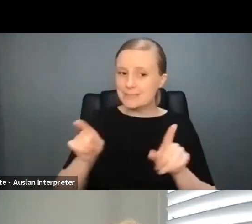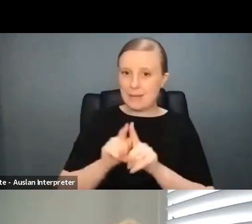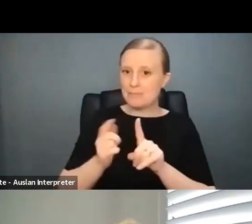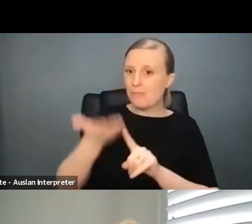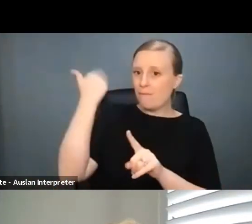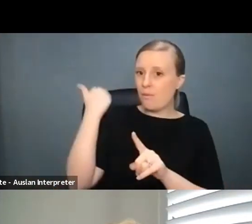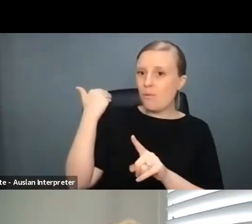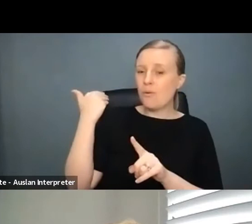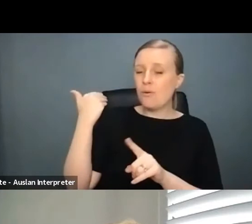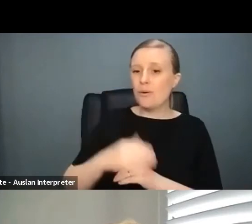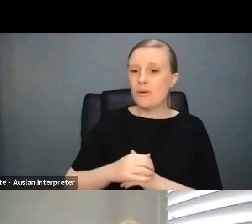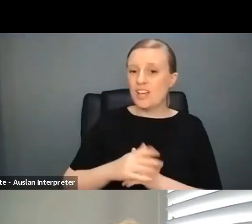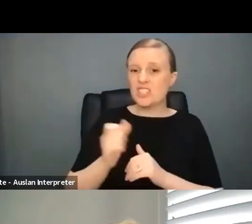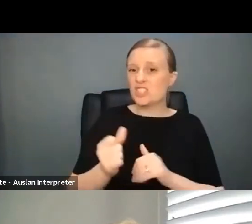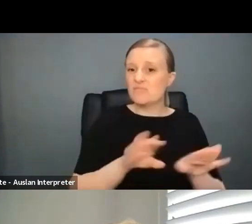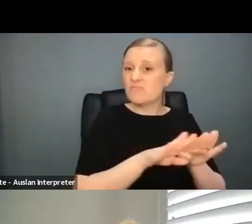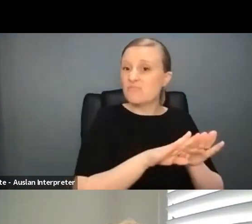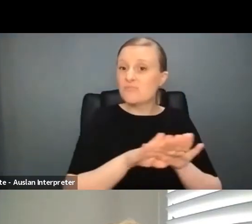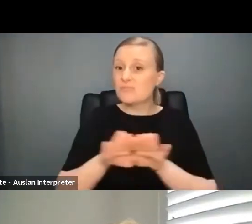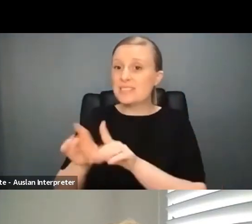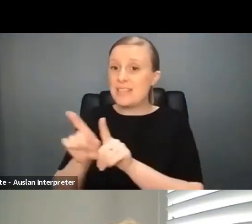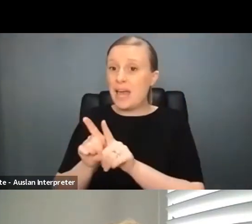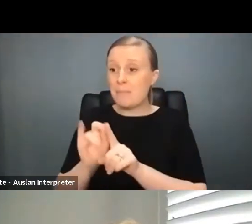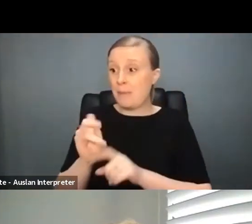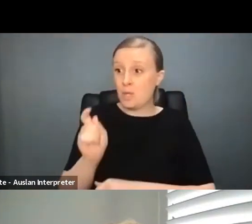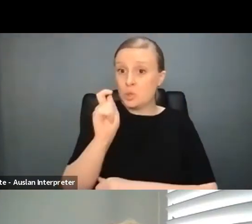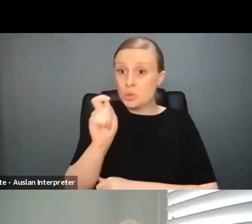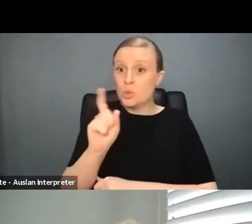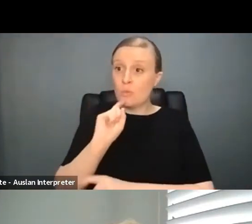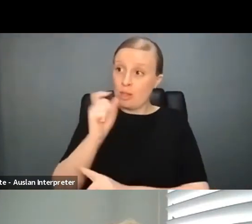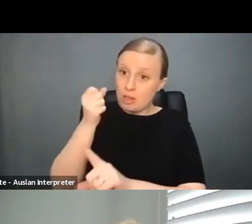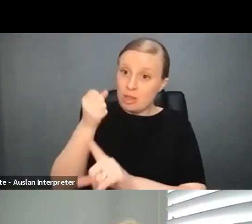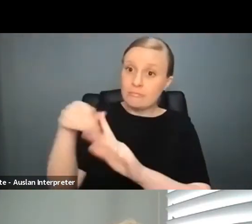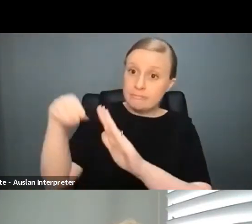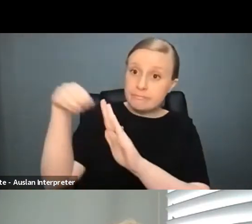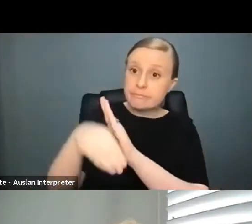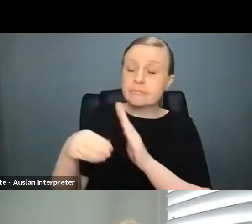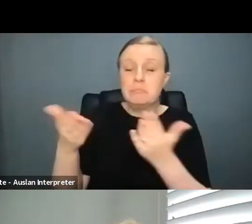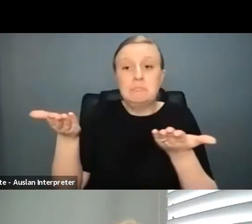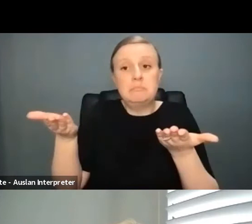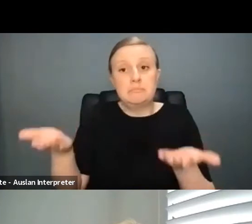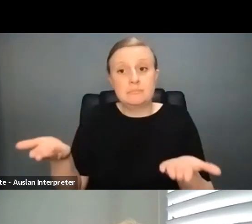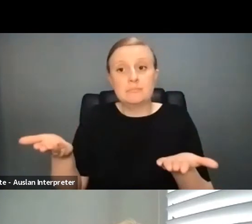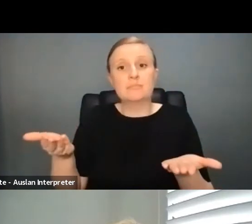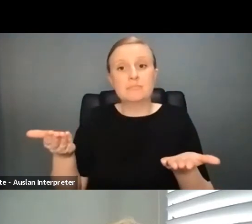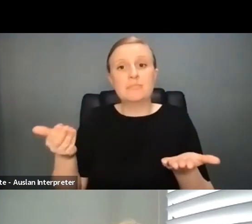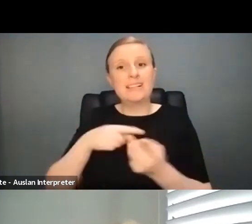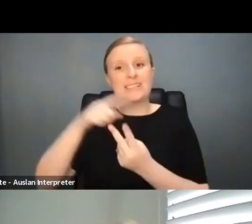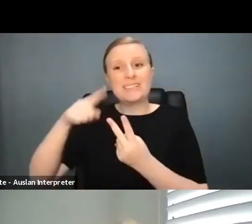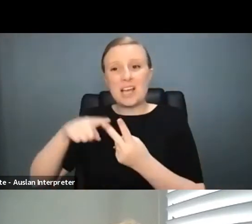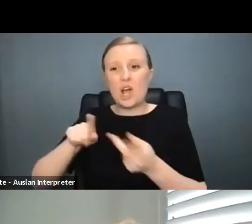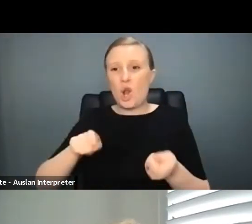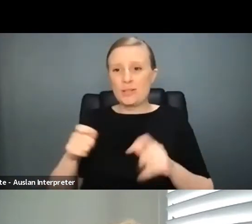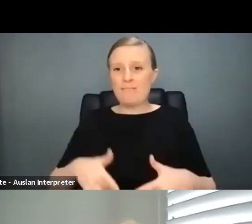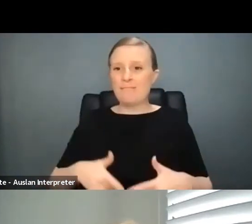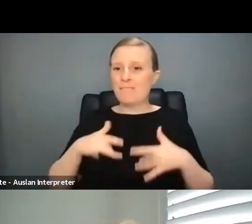think maybe it's just around the corner, but it feels different this time around. It feels like people